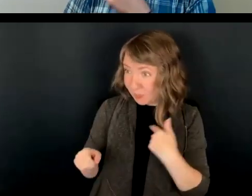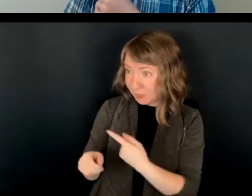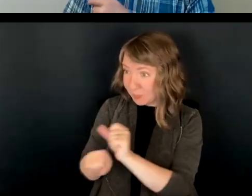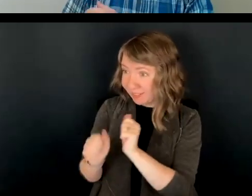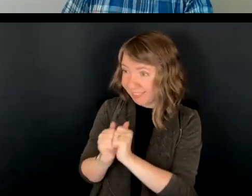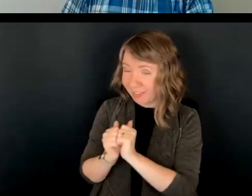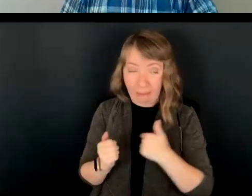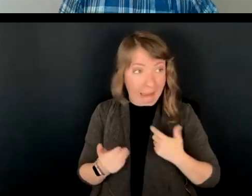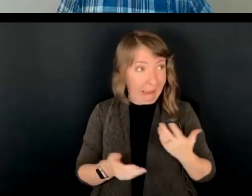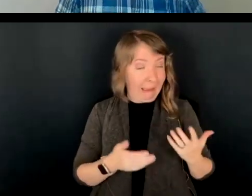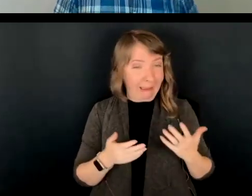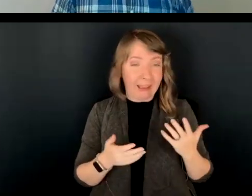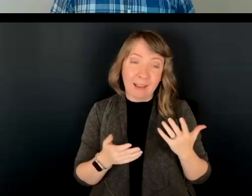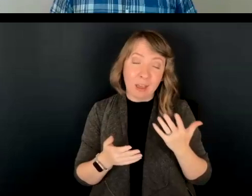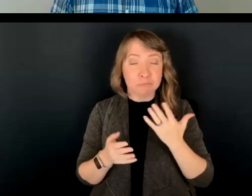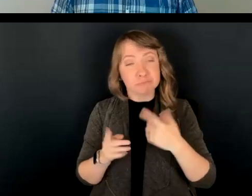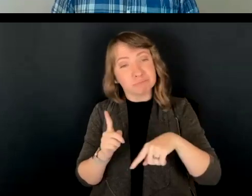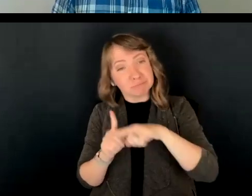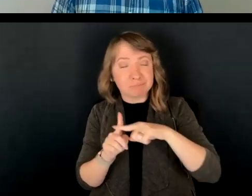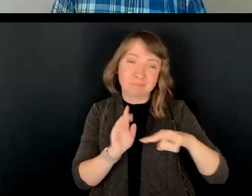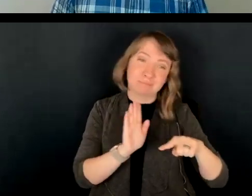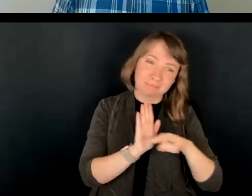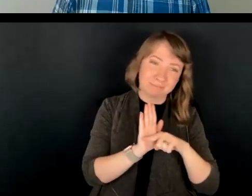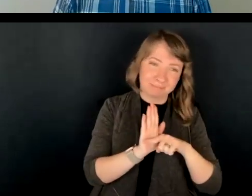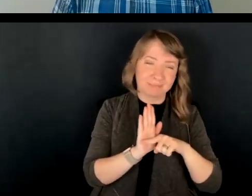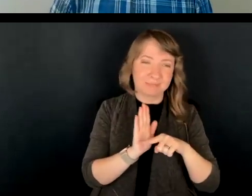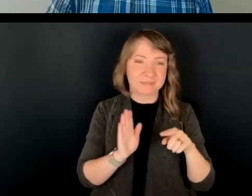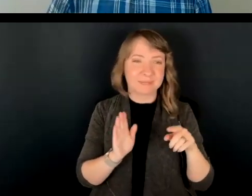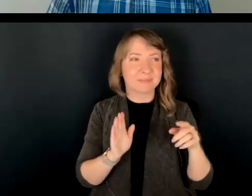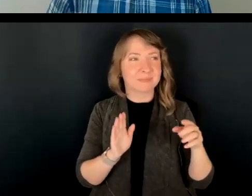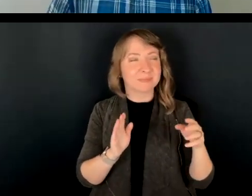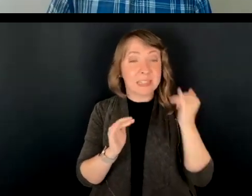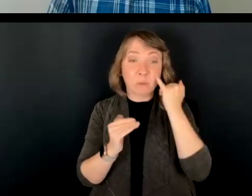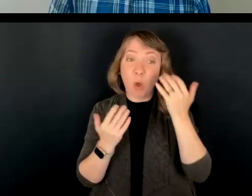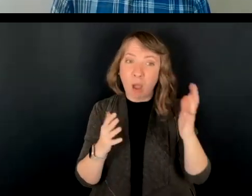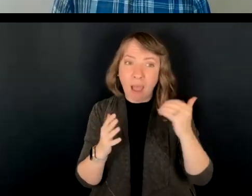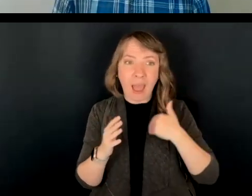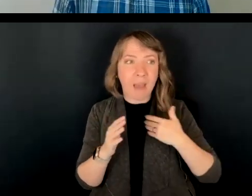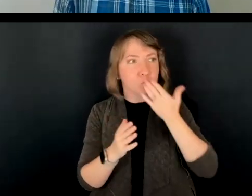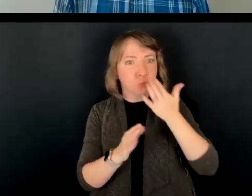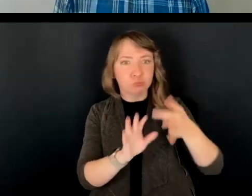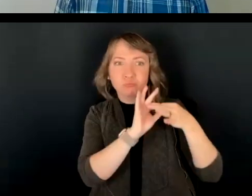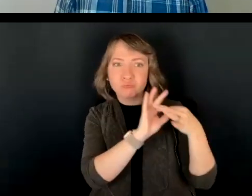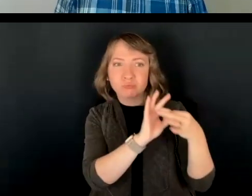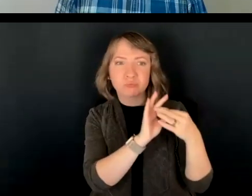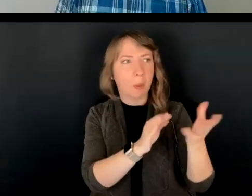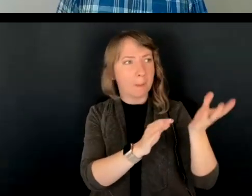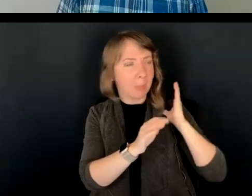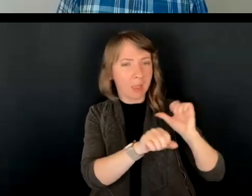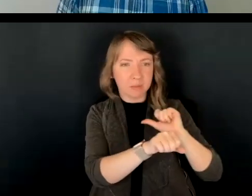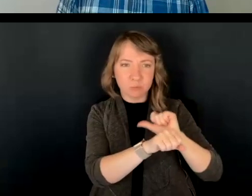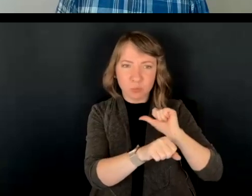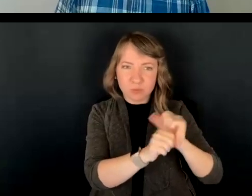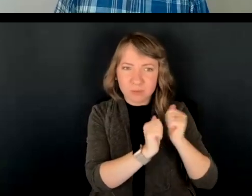both, it's a double-edged sword, and it's an outcome of having developed relationships and performed on past projects and having increased